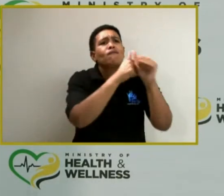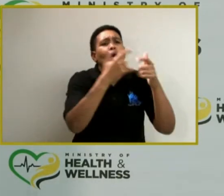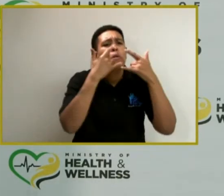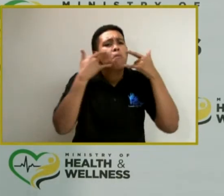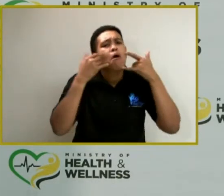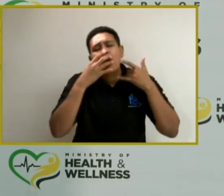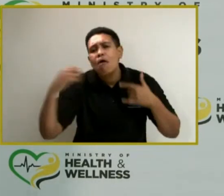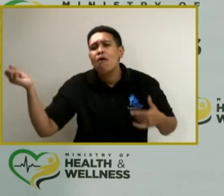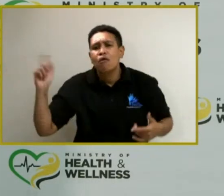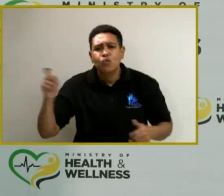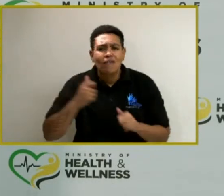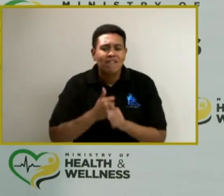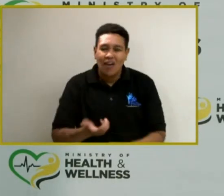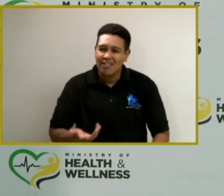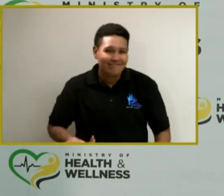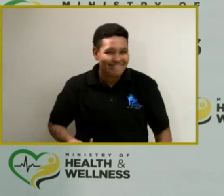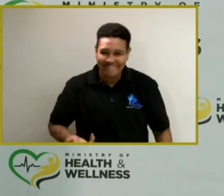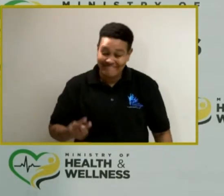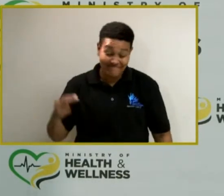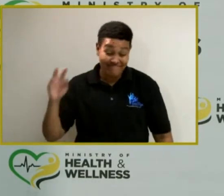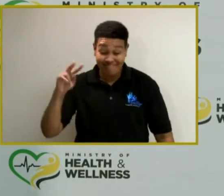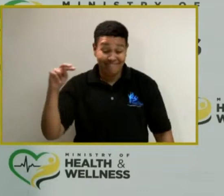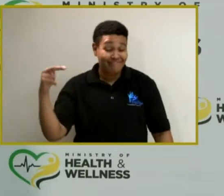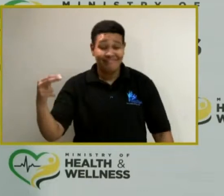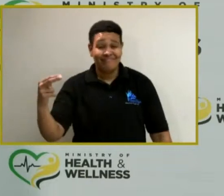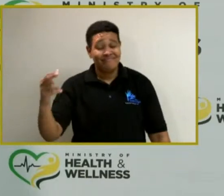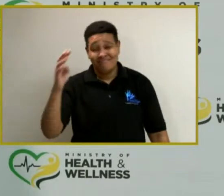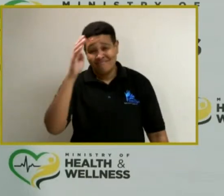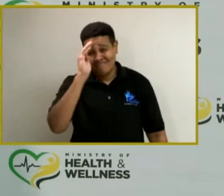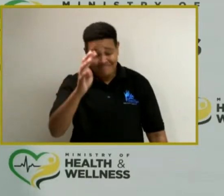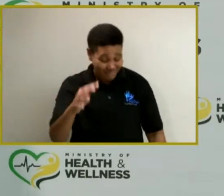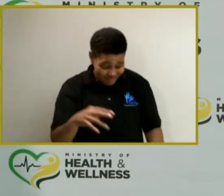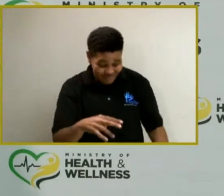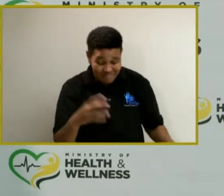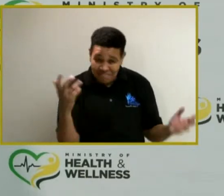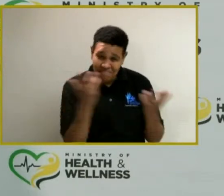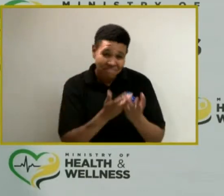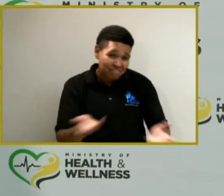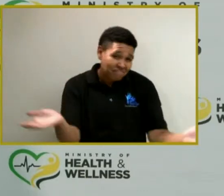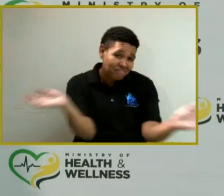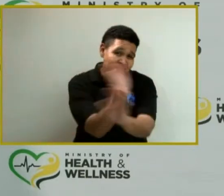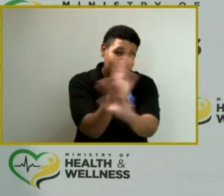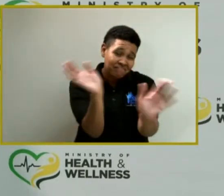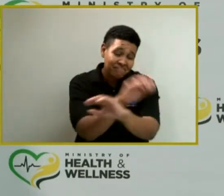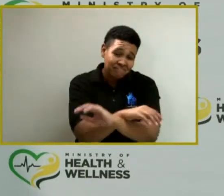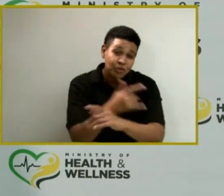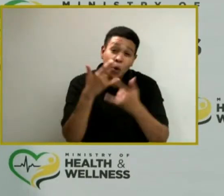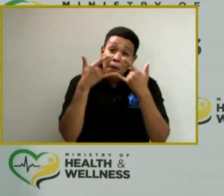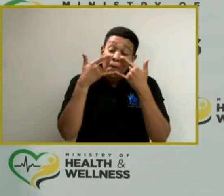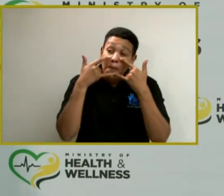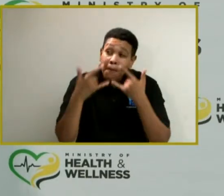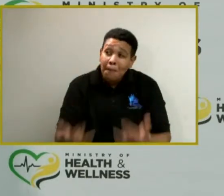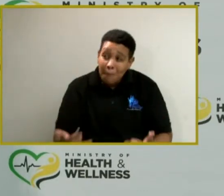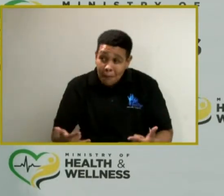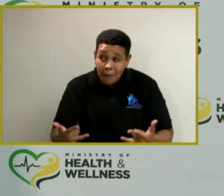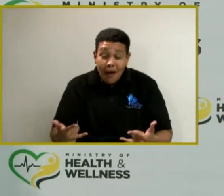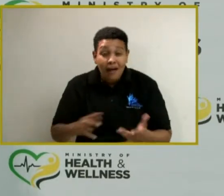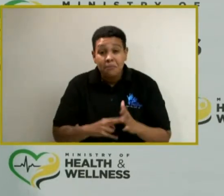too. To remove masks at this point in time would be tantamount to a